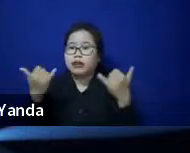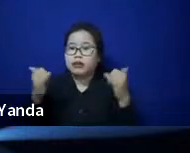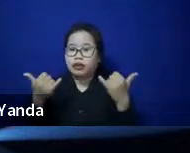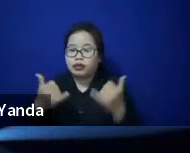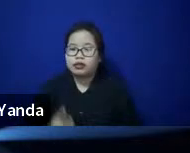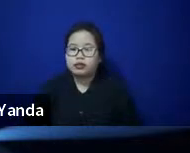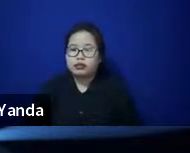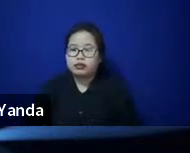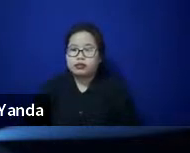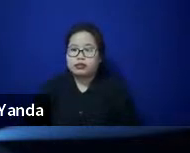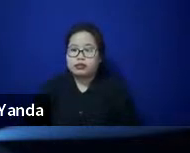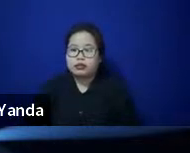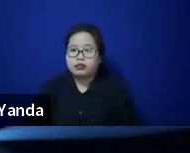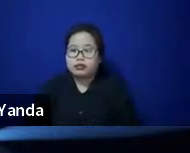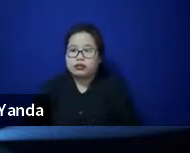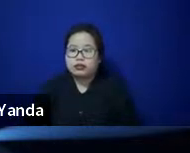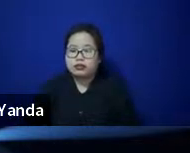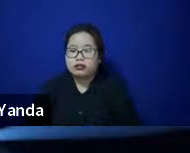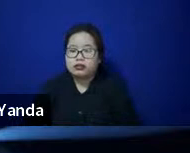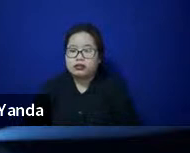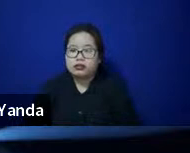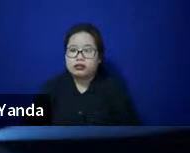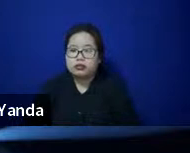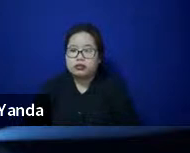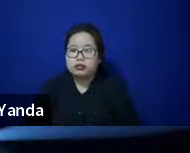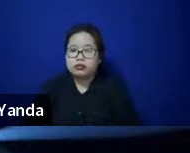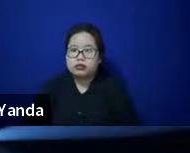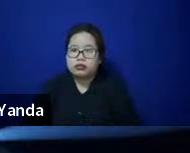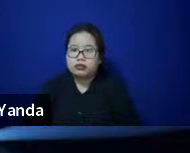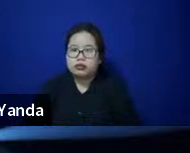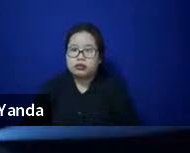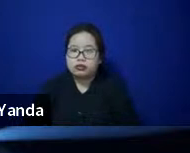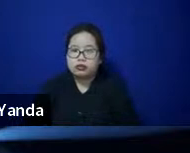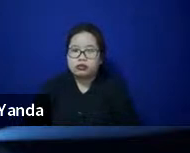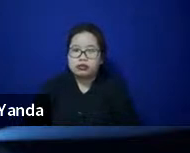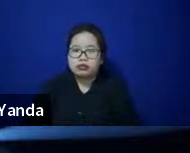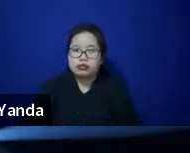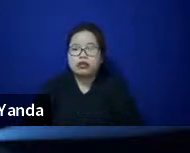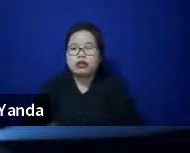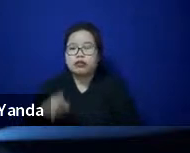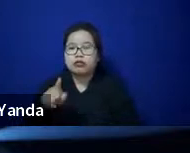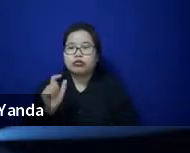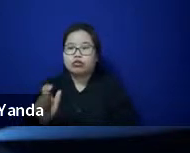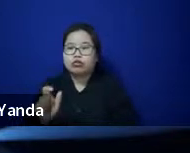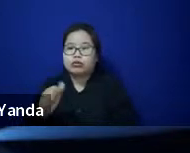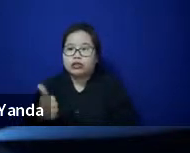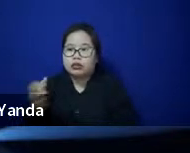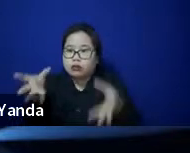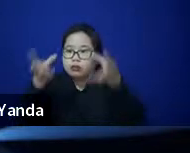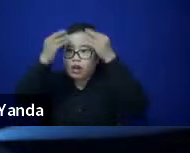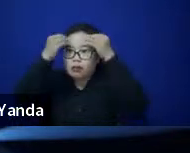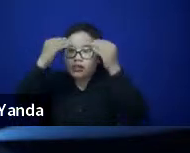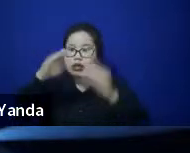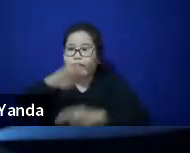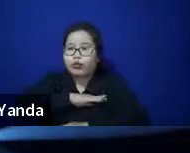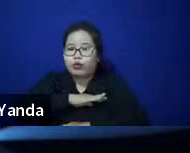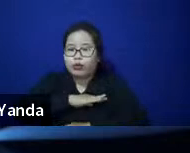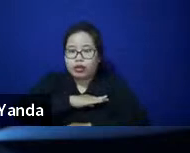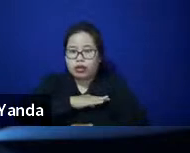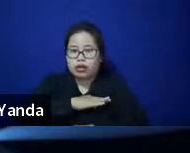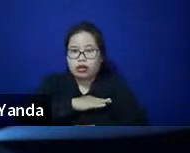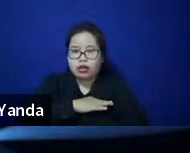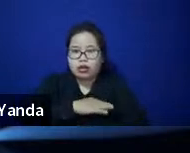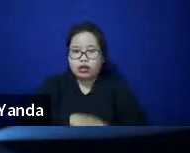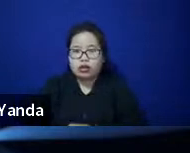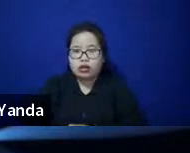leeway and to understand the needs of society, the needs for